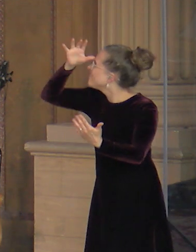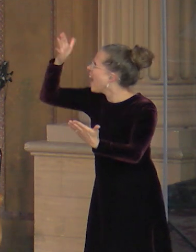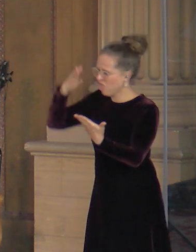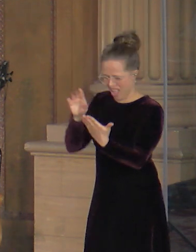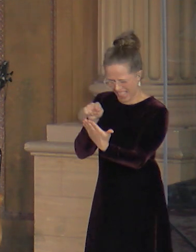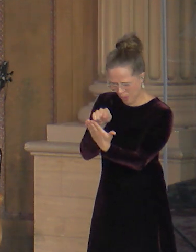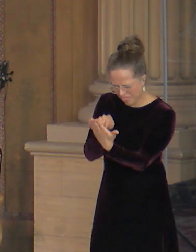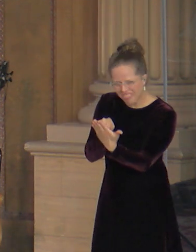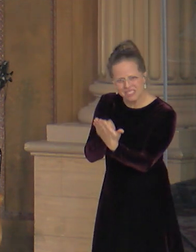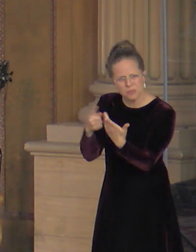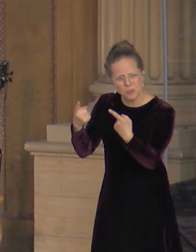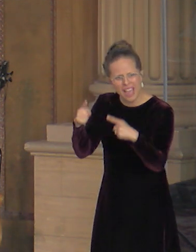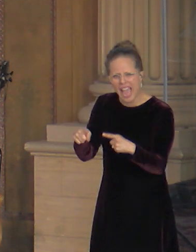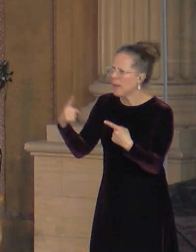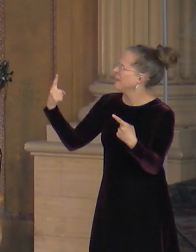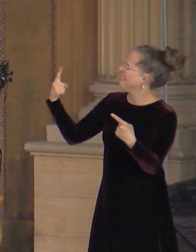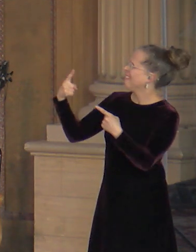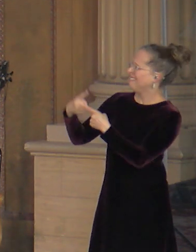children to experience this